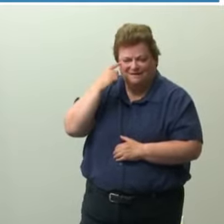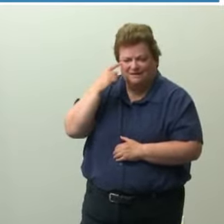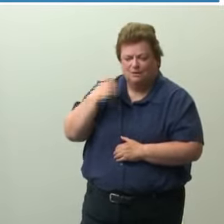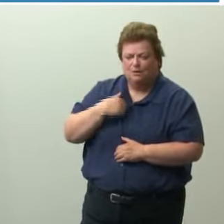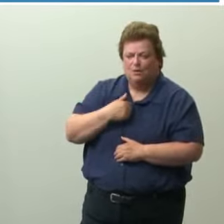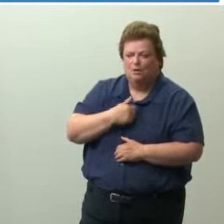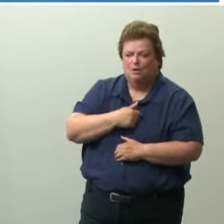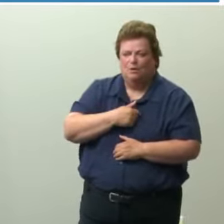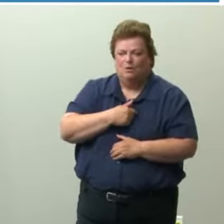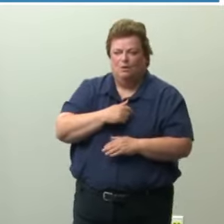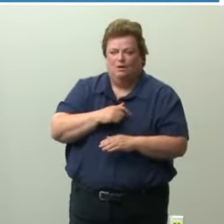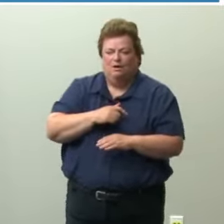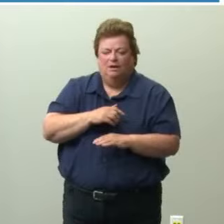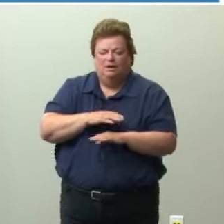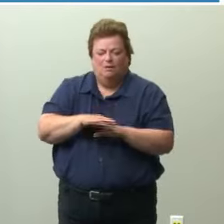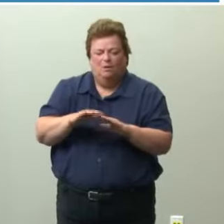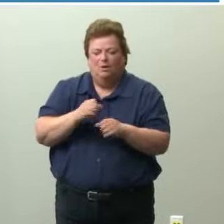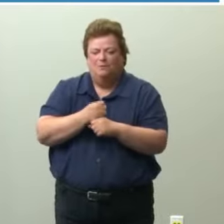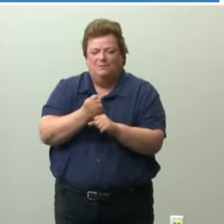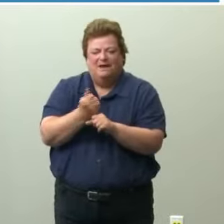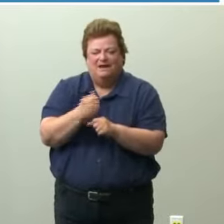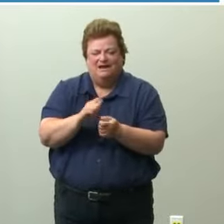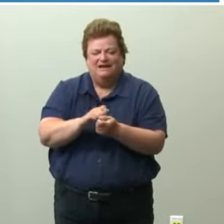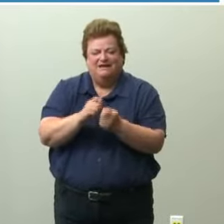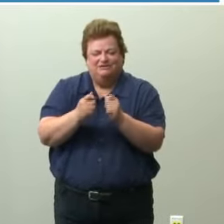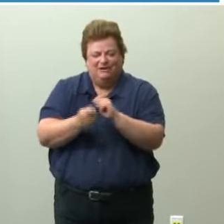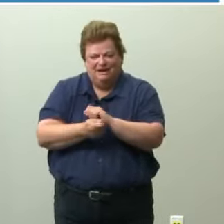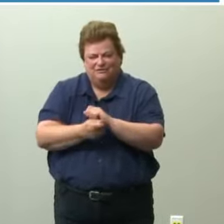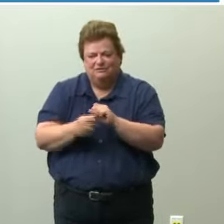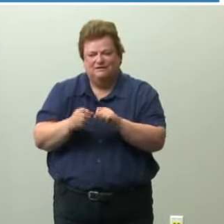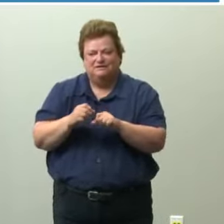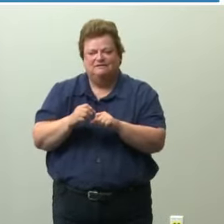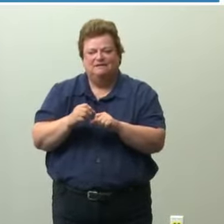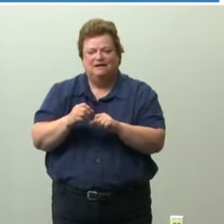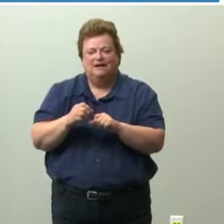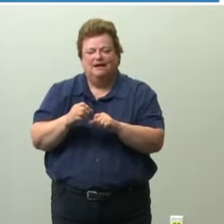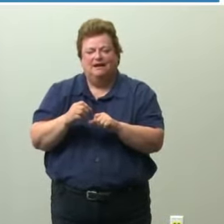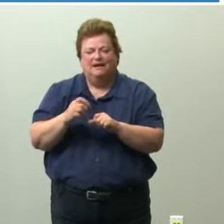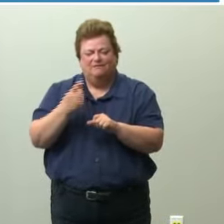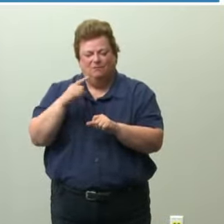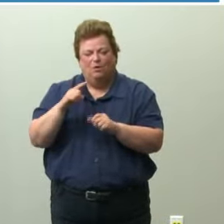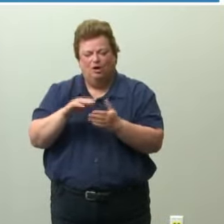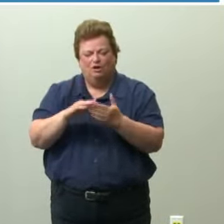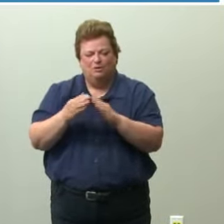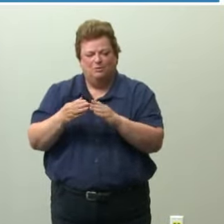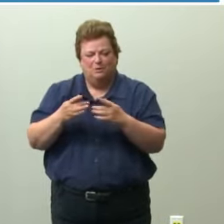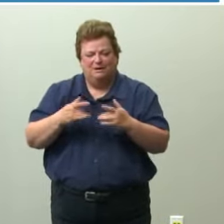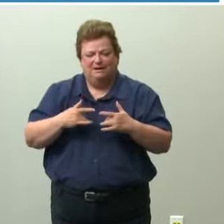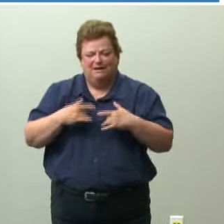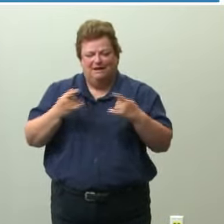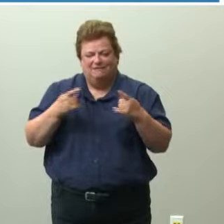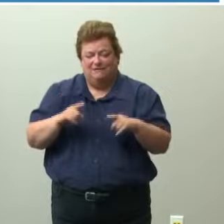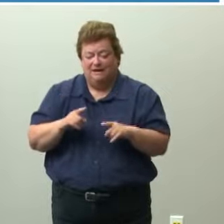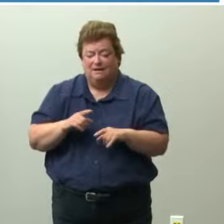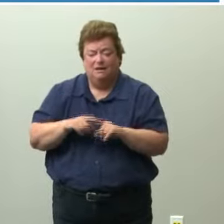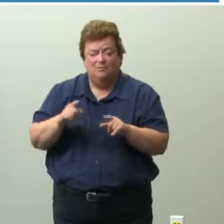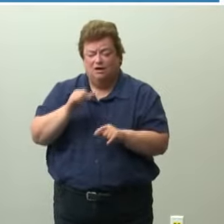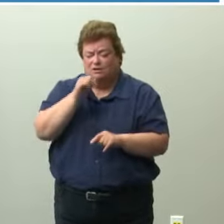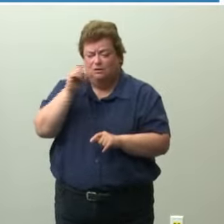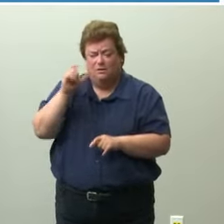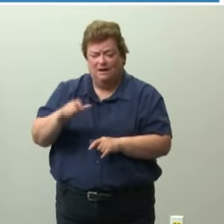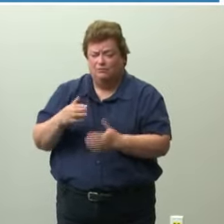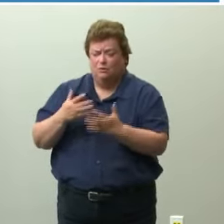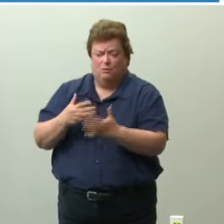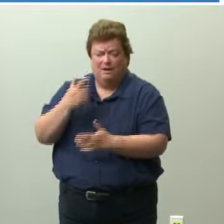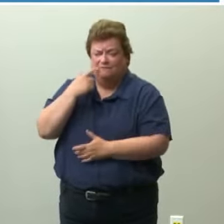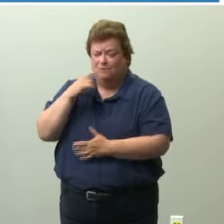make any change in recommendations based where we are as a community then. But people don't need to wait for